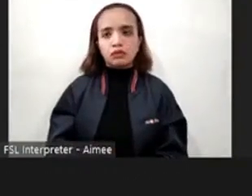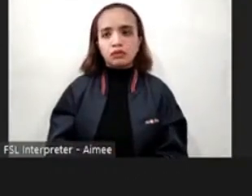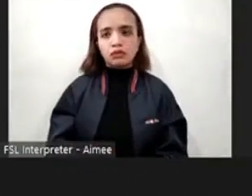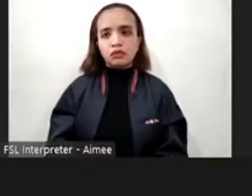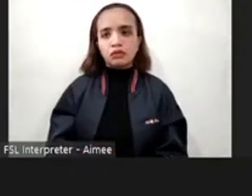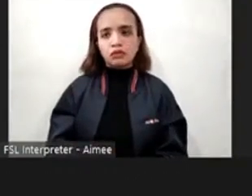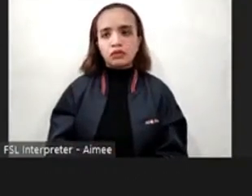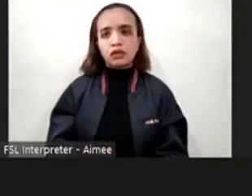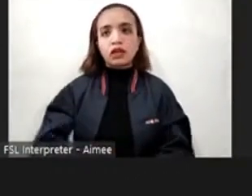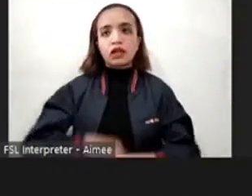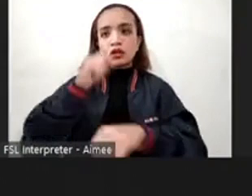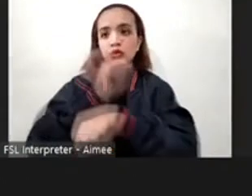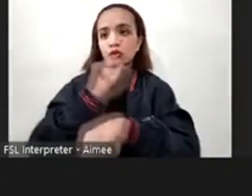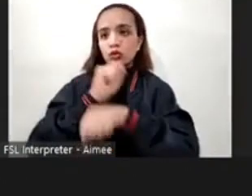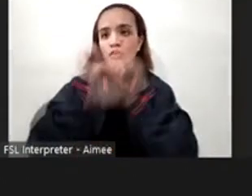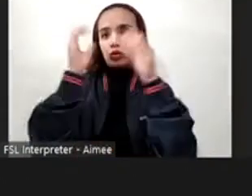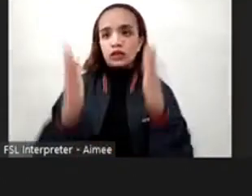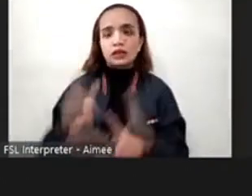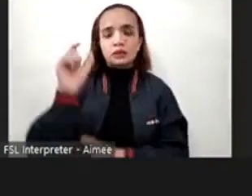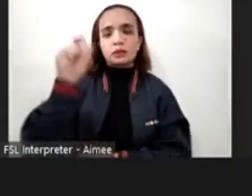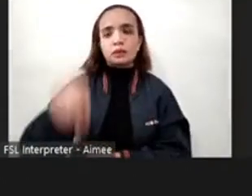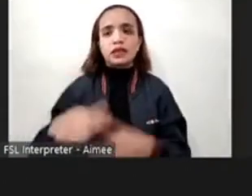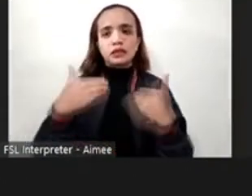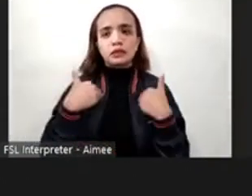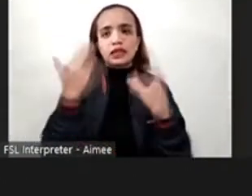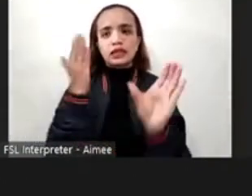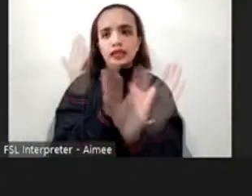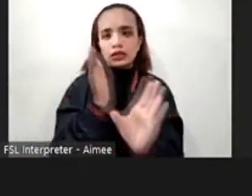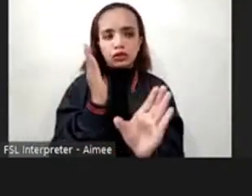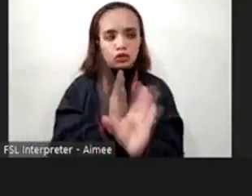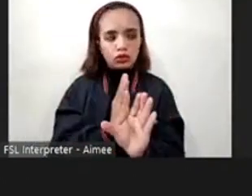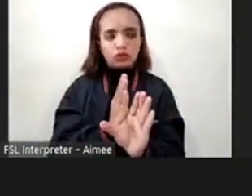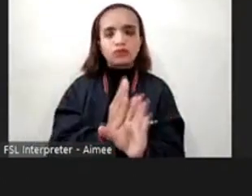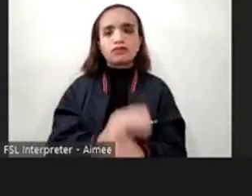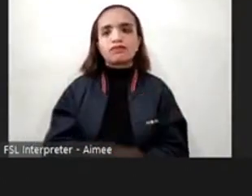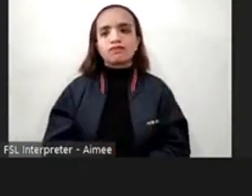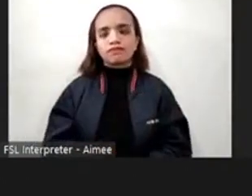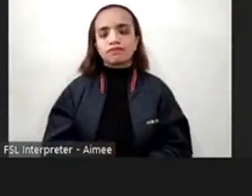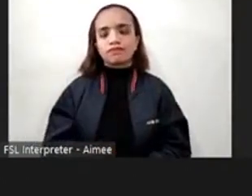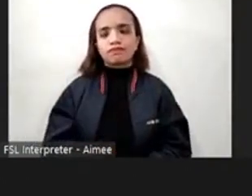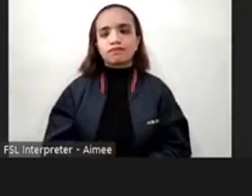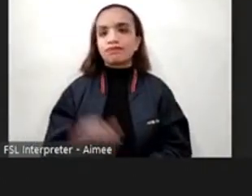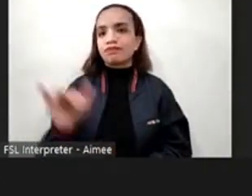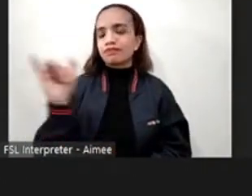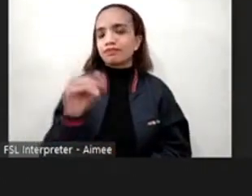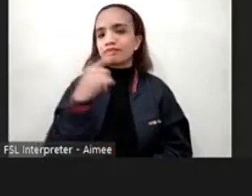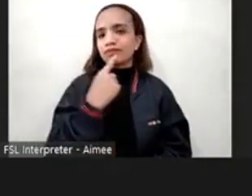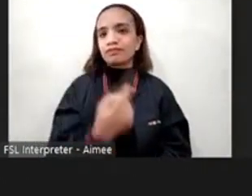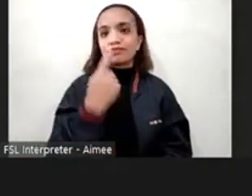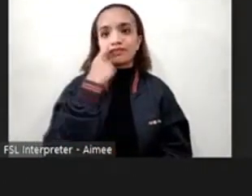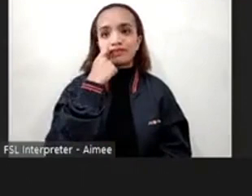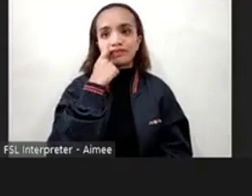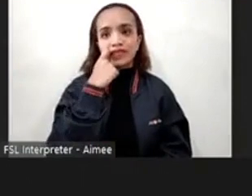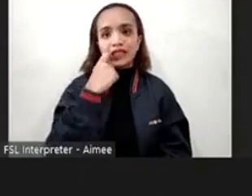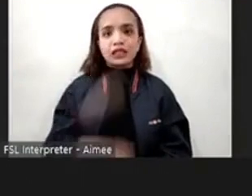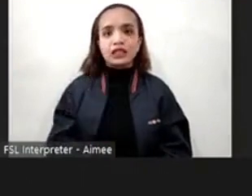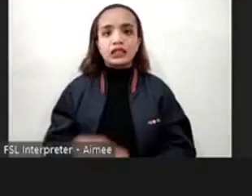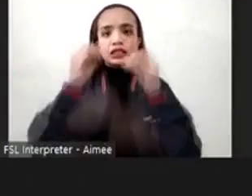employees should also have psychological capital. No? So like sinabi kanina ni Professor Gina,